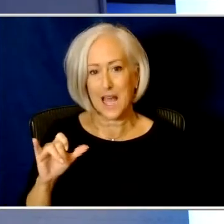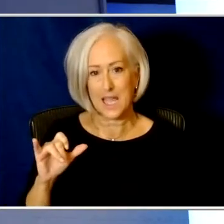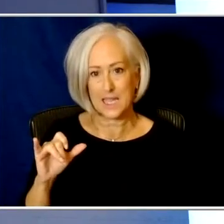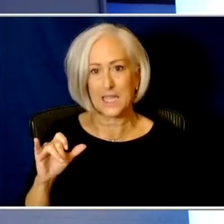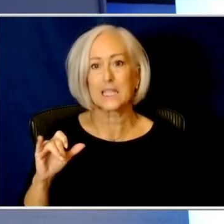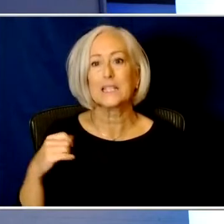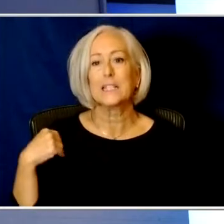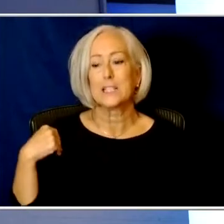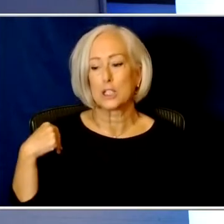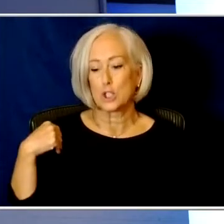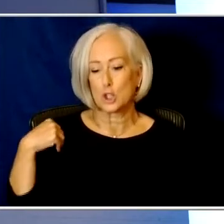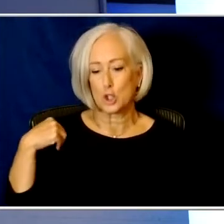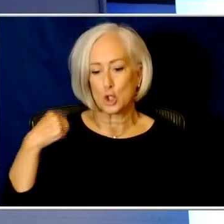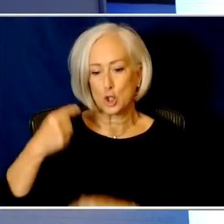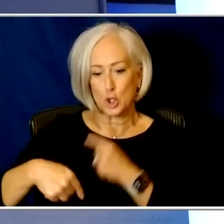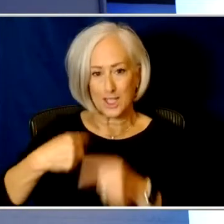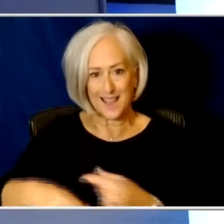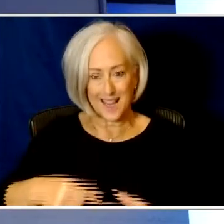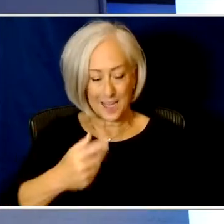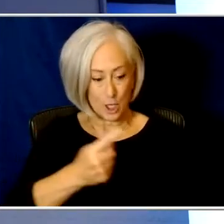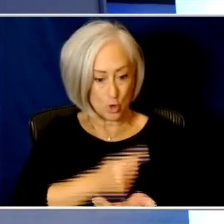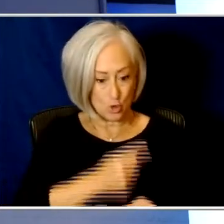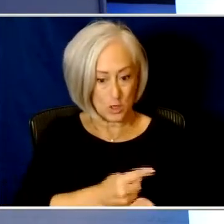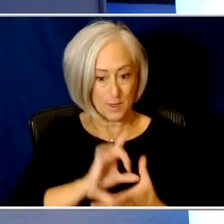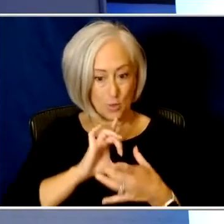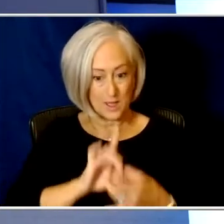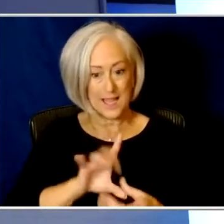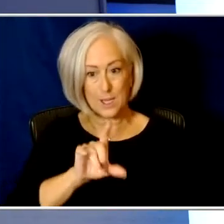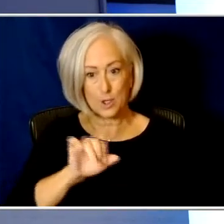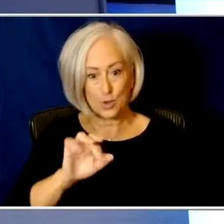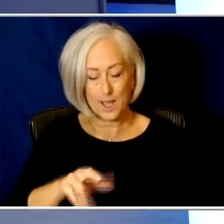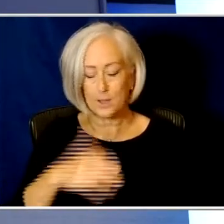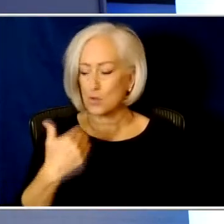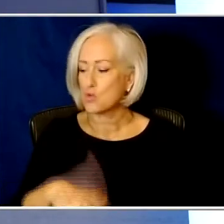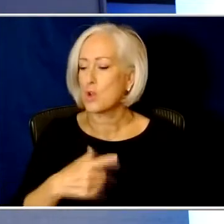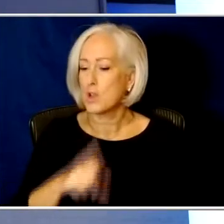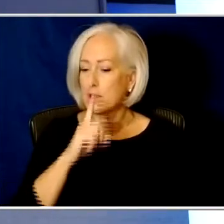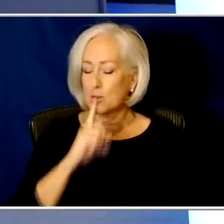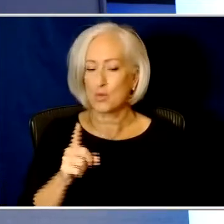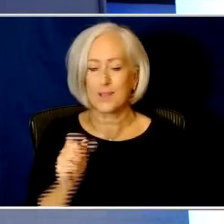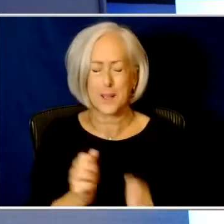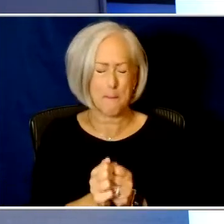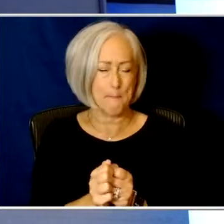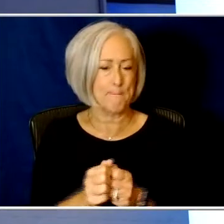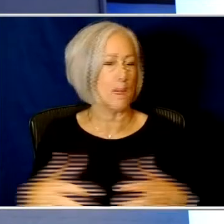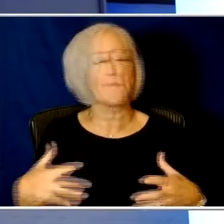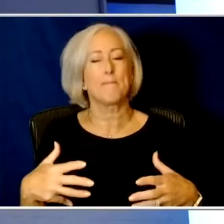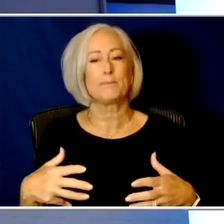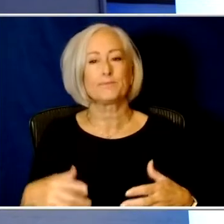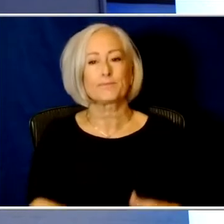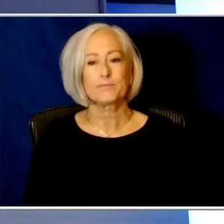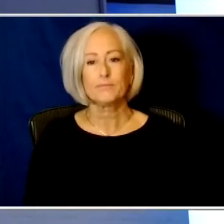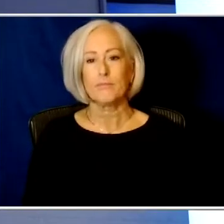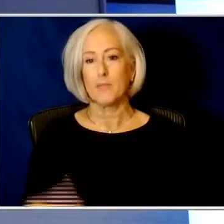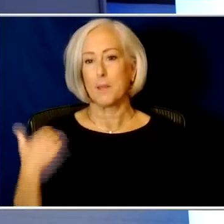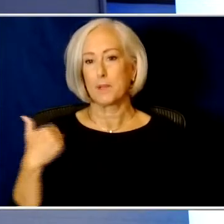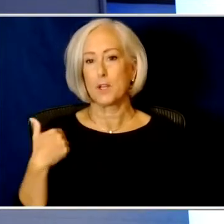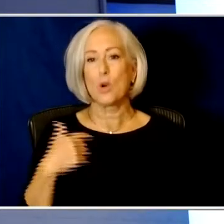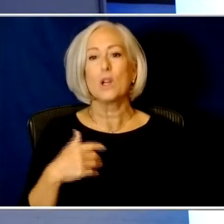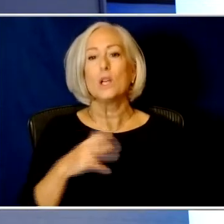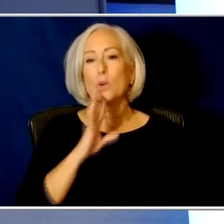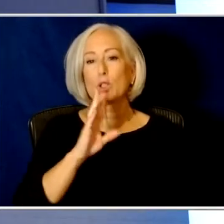prevent severe illness and death, which it has been inordinately powerful against. And we just have to recognize